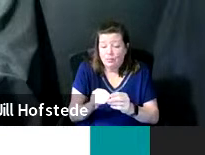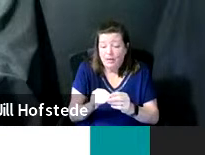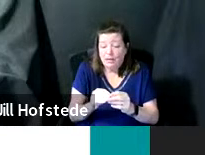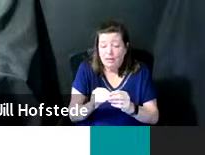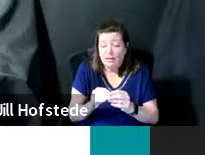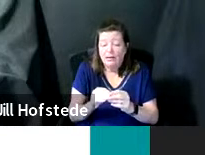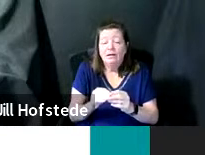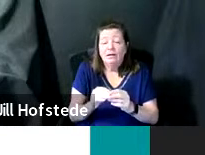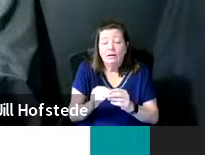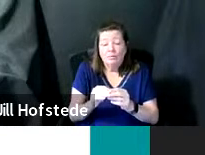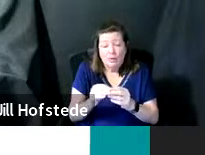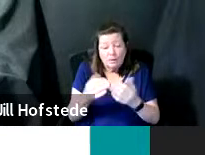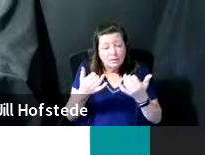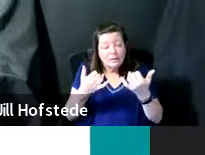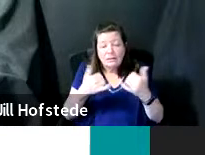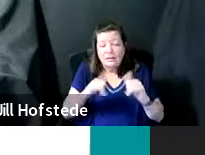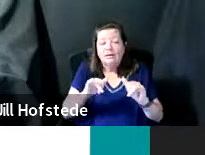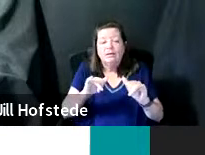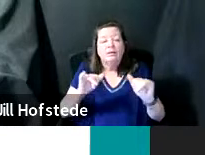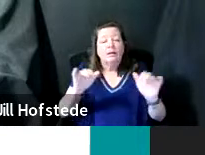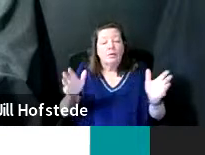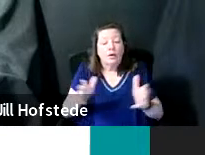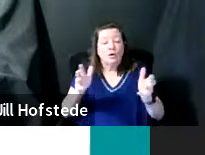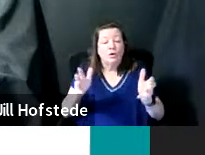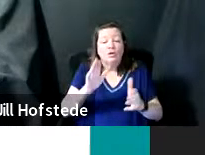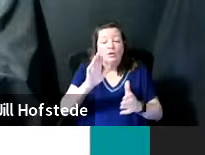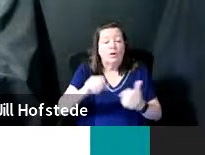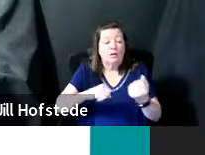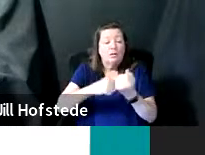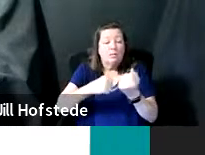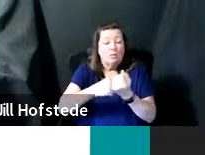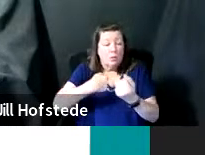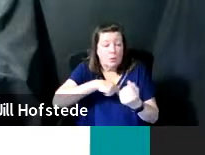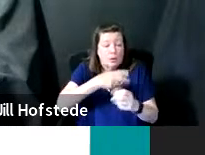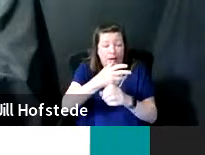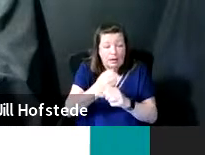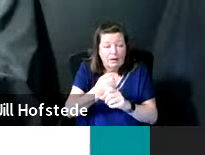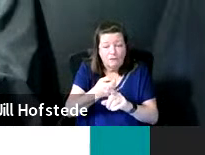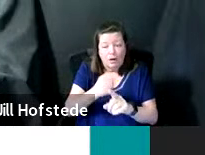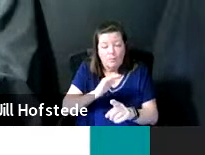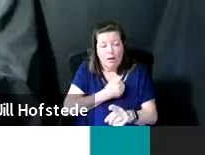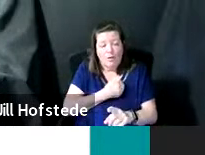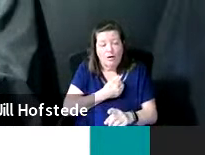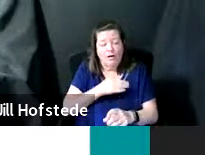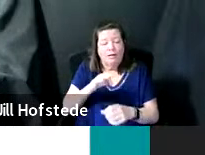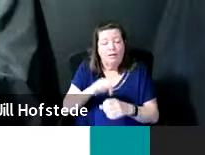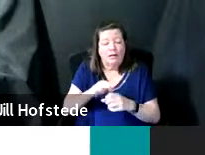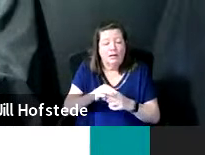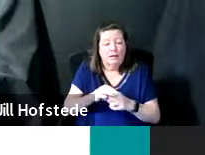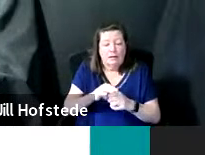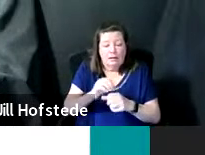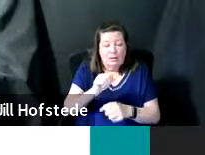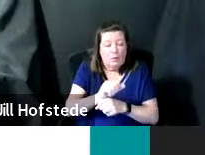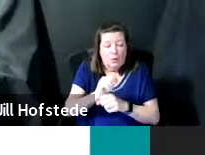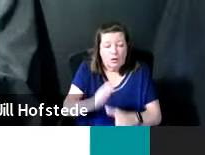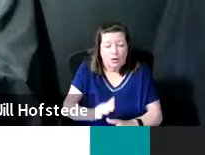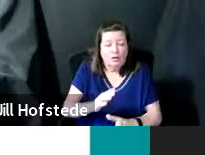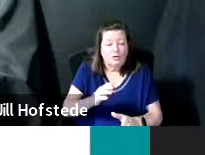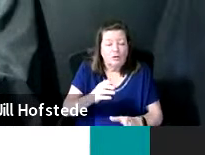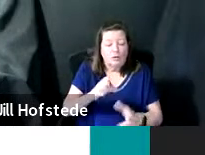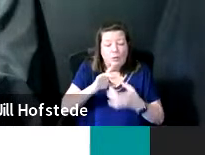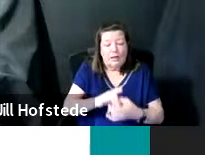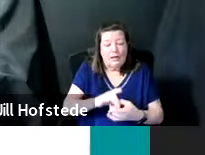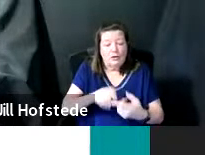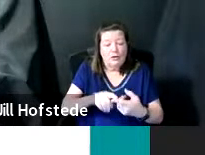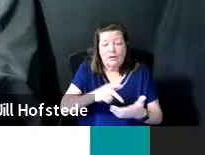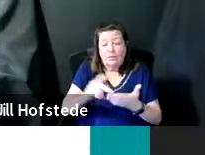said, still, you know, encouraged by the support we're getting from, you know, our elected officials related to this program.